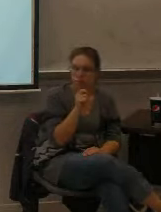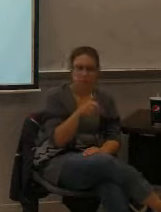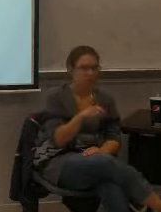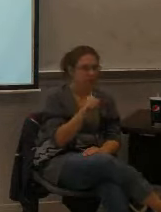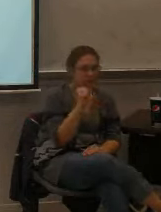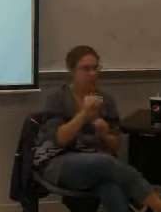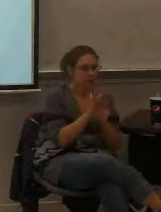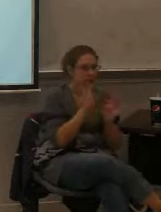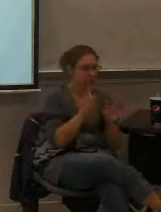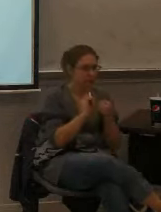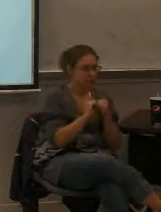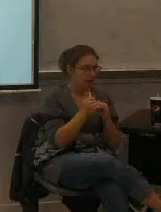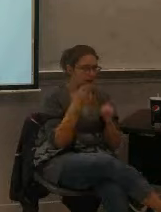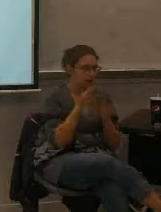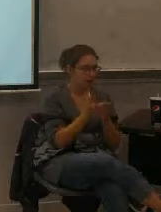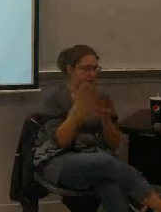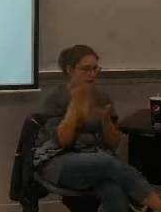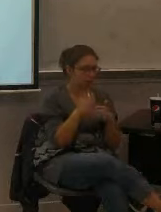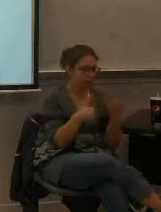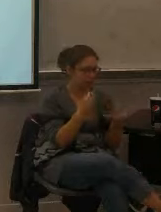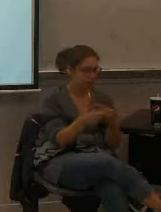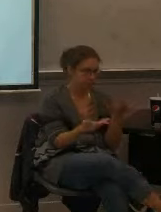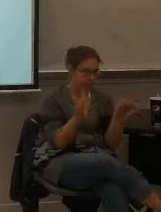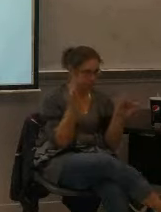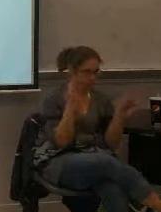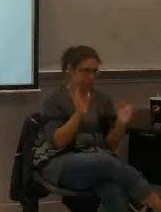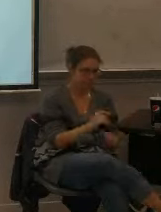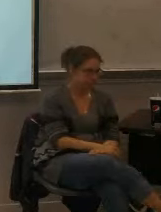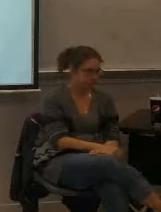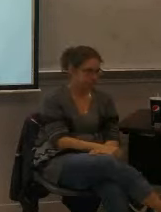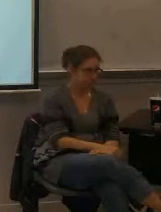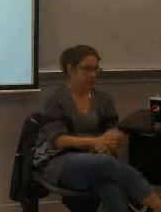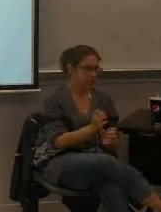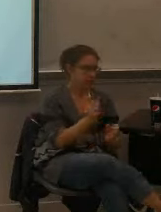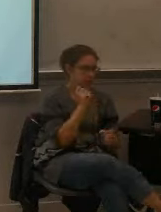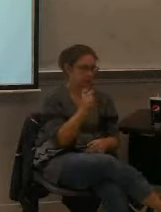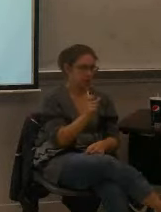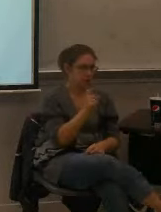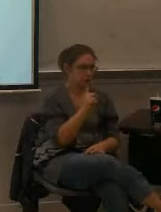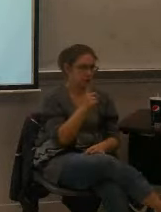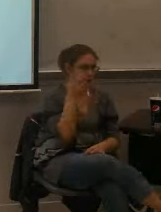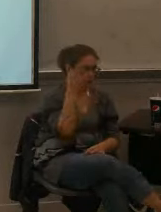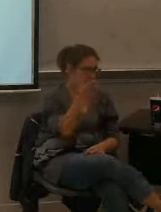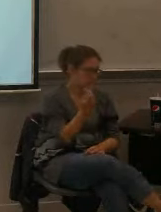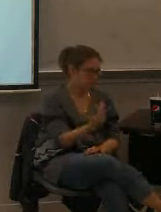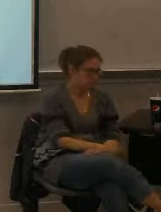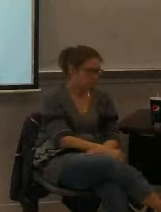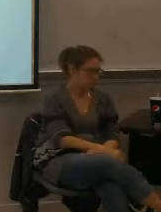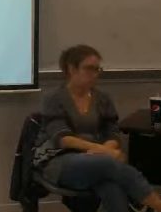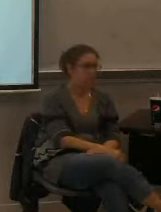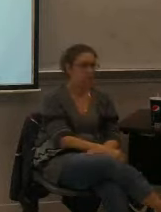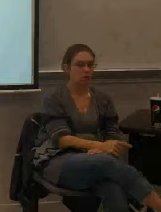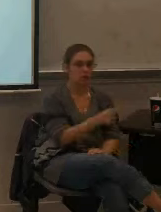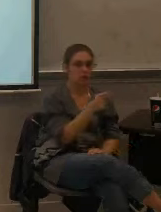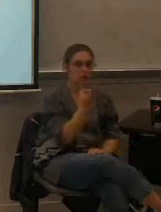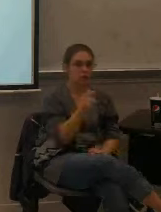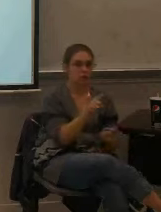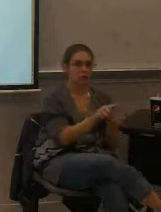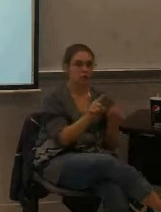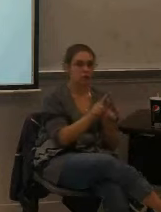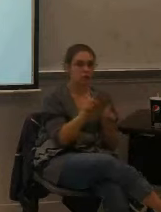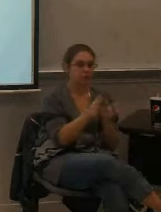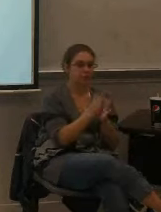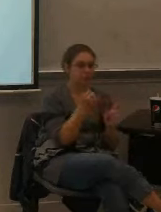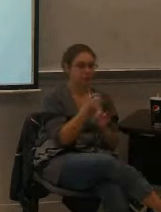it's not clear how well that's going to go. It's still an uncertain future. And this, you also have to ask yourself